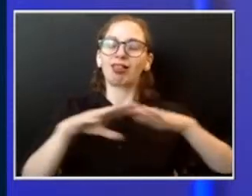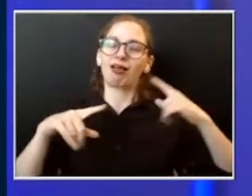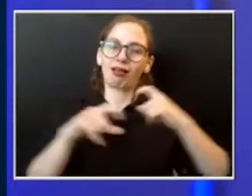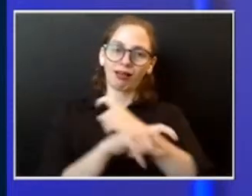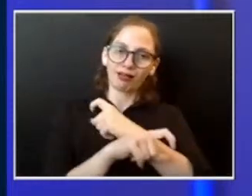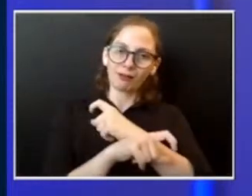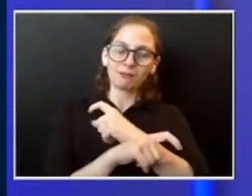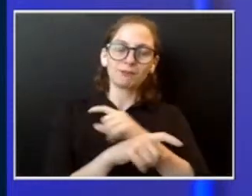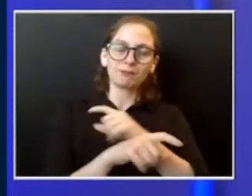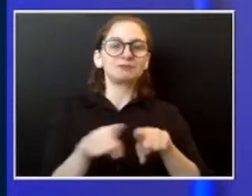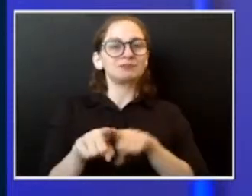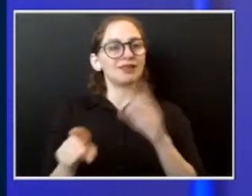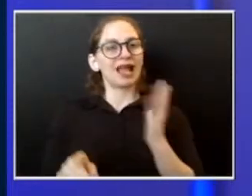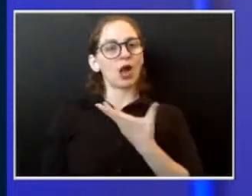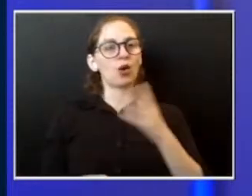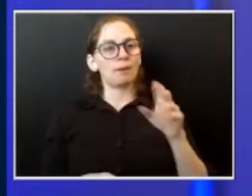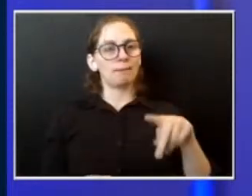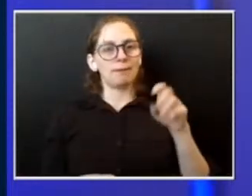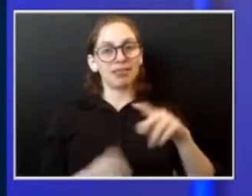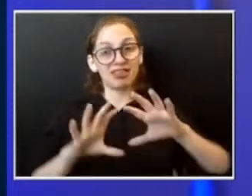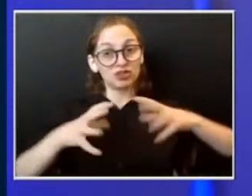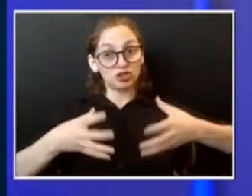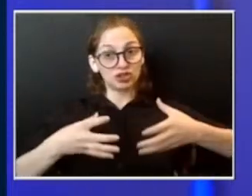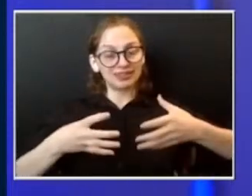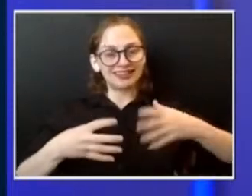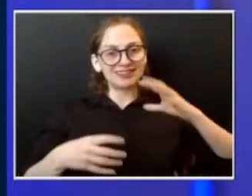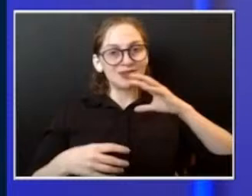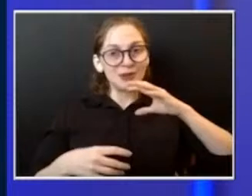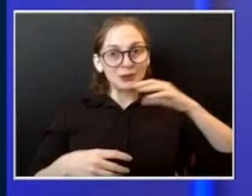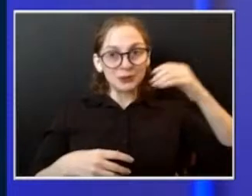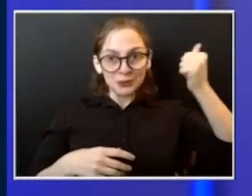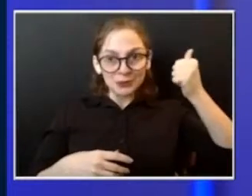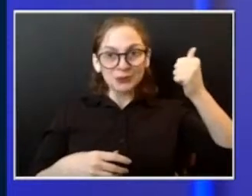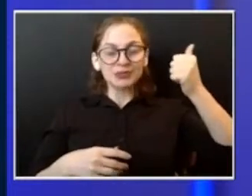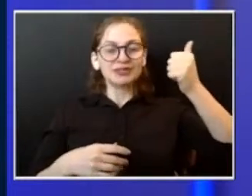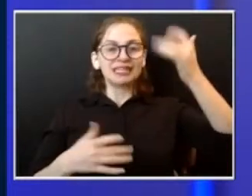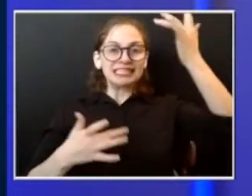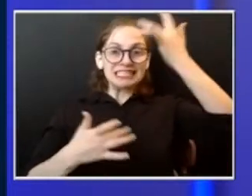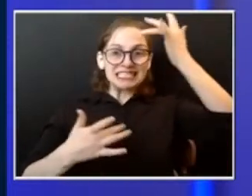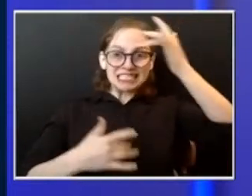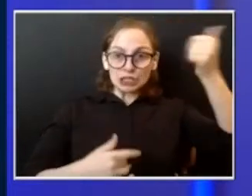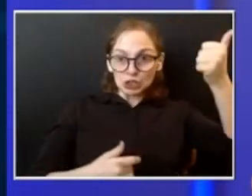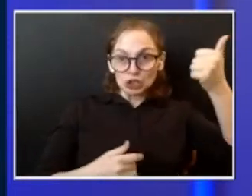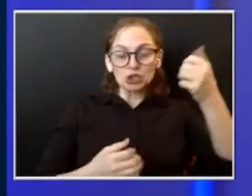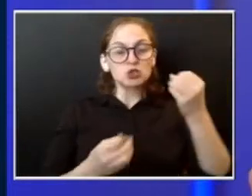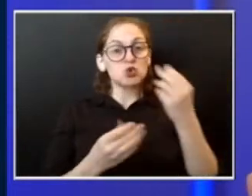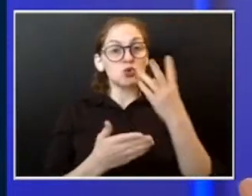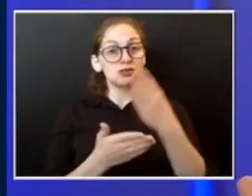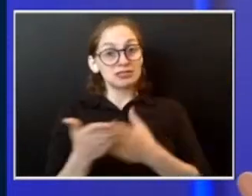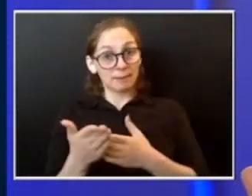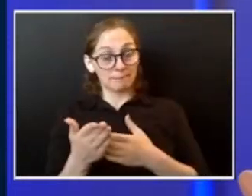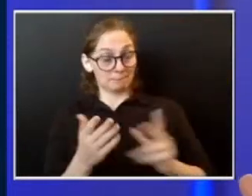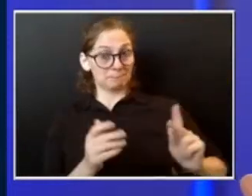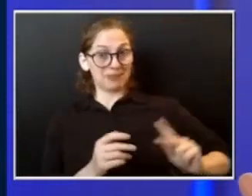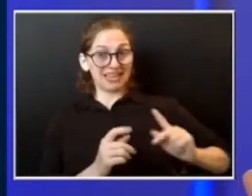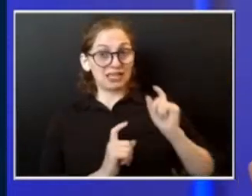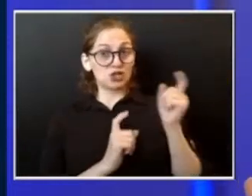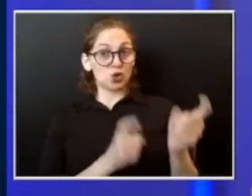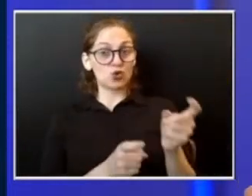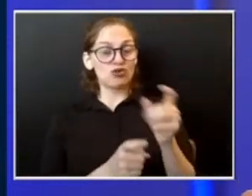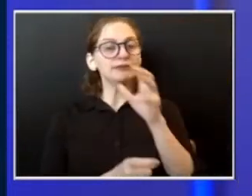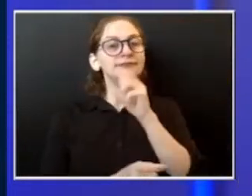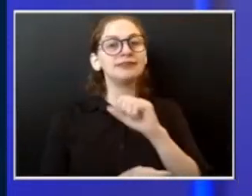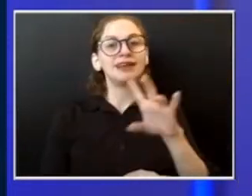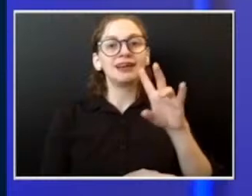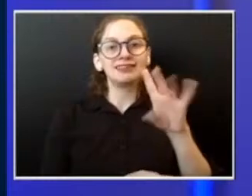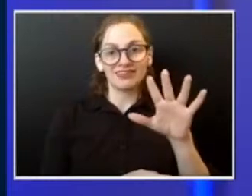getting older and more sick, and so some of the kidney donors are 70, 75, and there's a question, should we